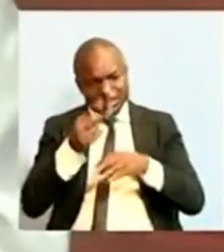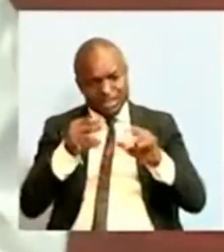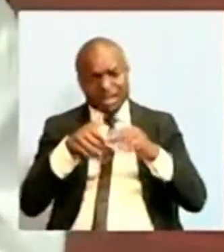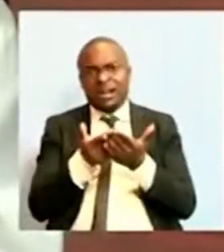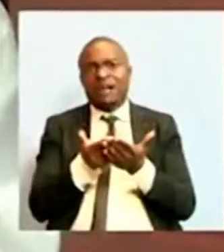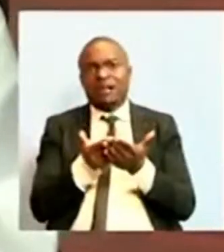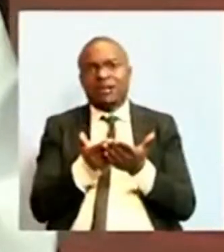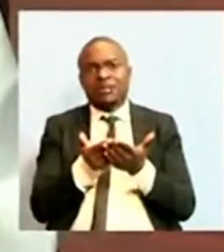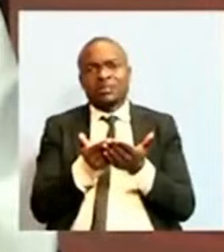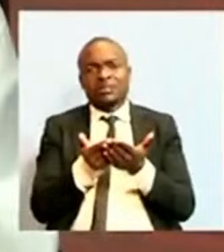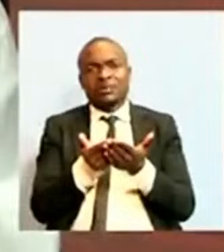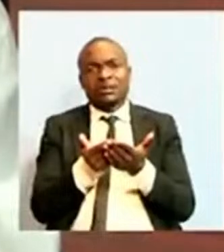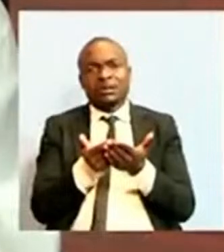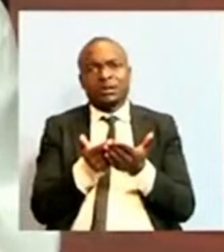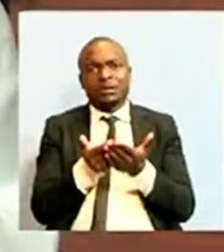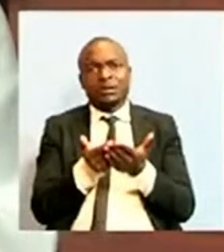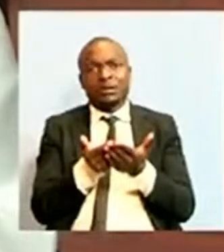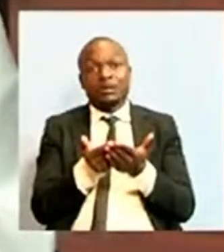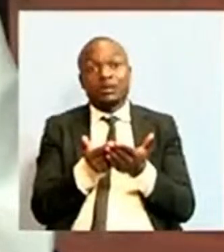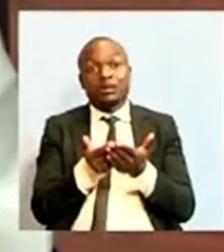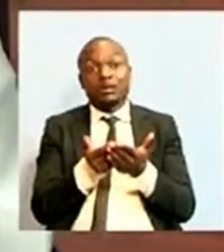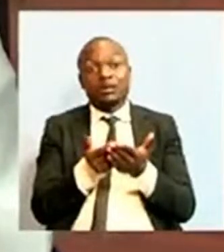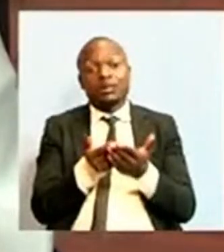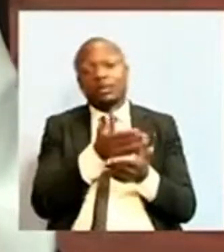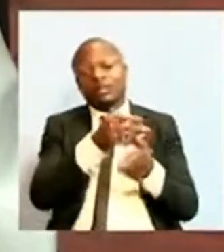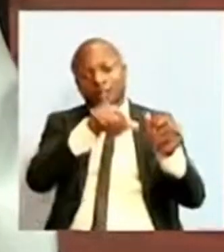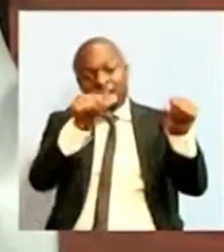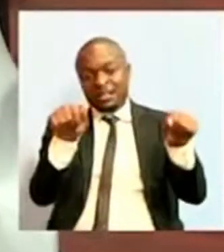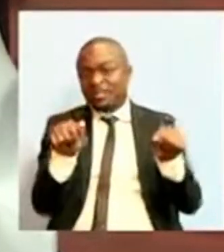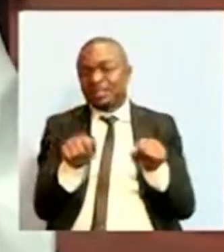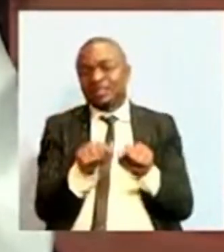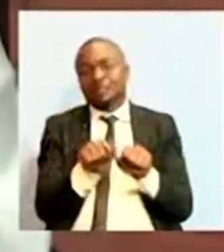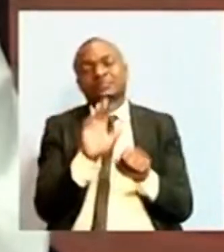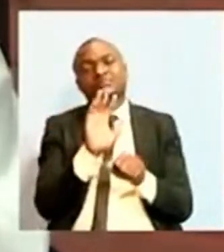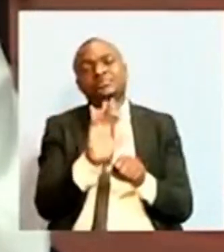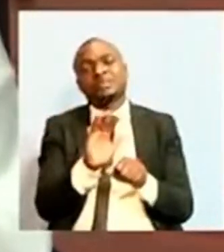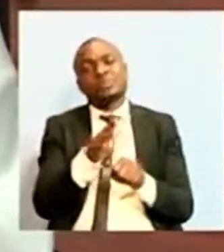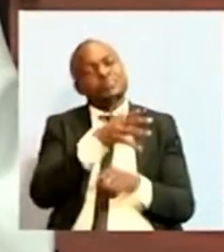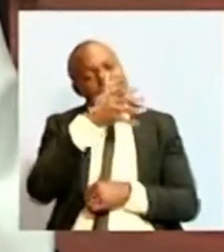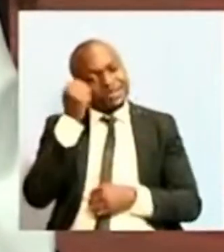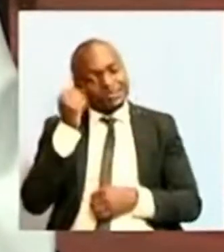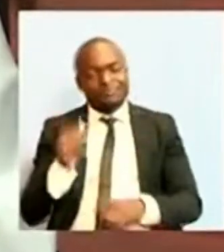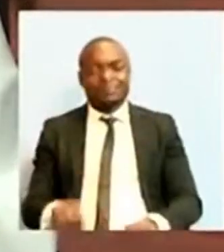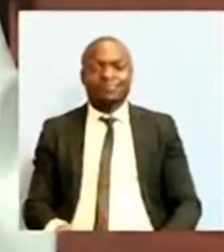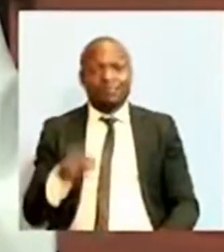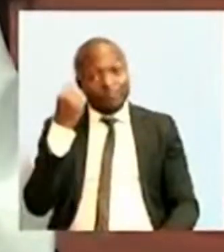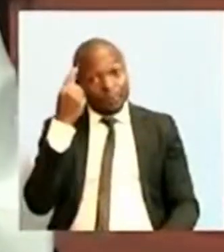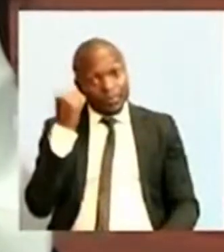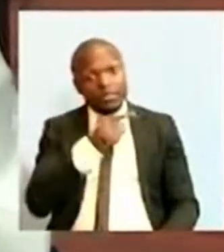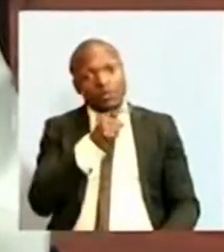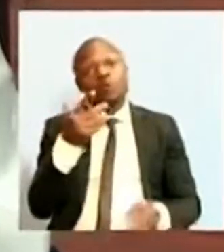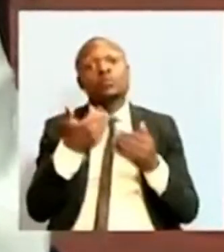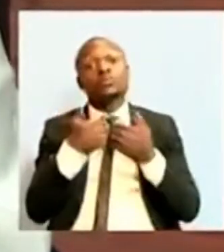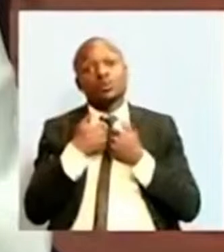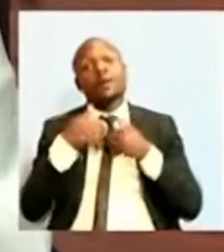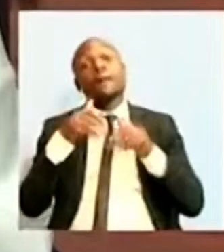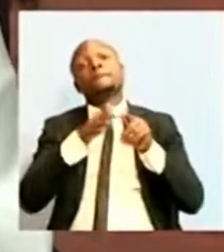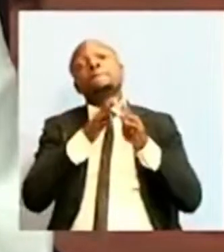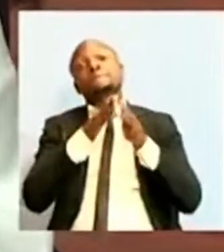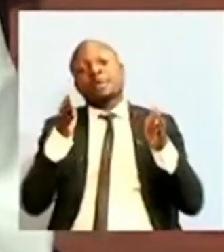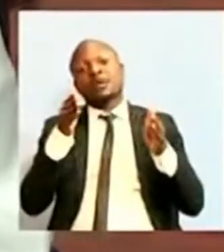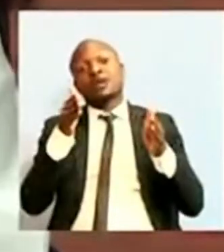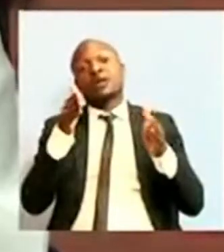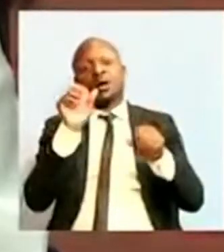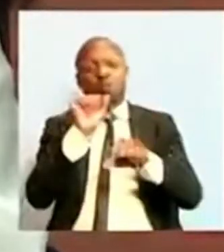our settlement has been, it's been much better. We understand that, yes, you have obviously a bigger